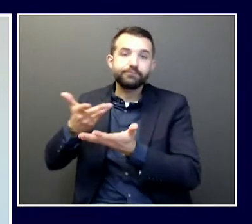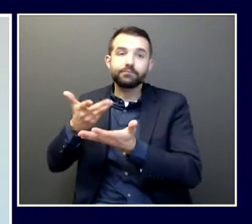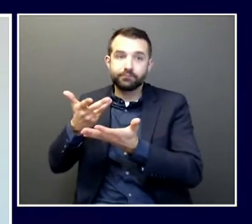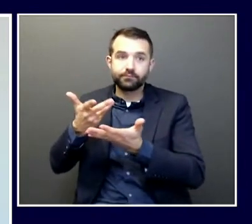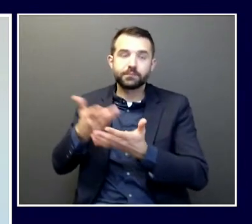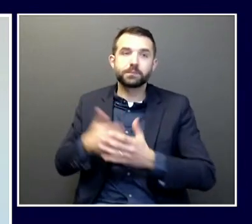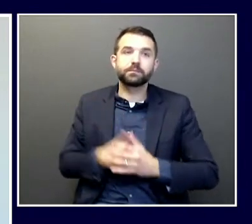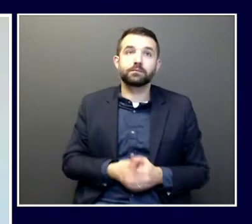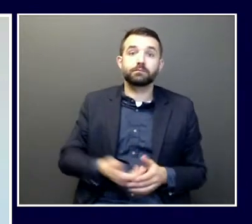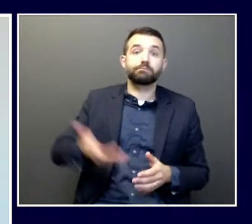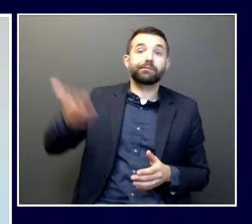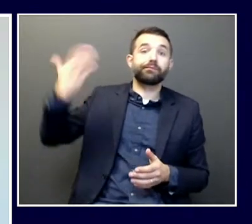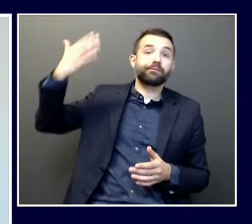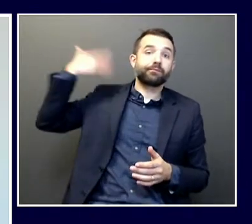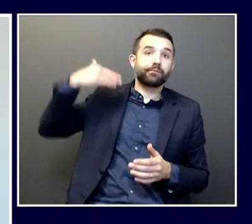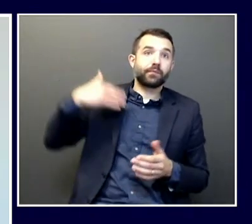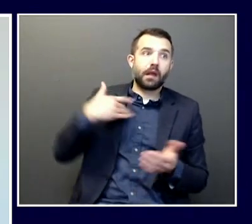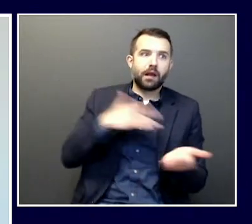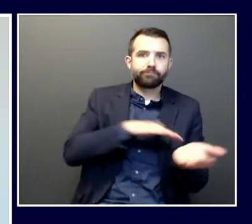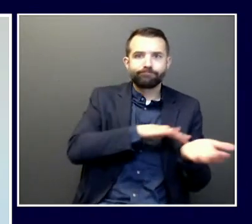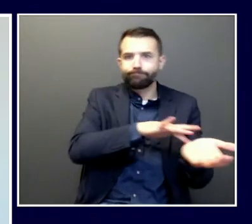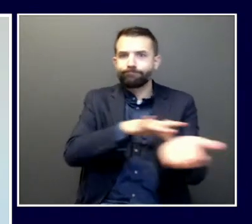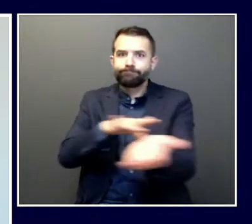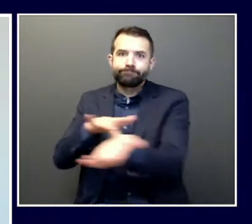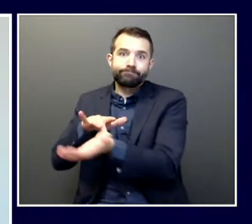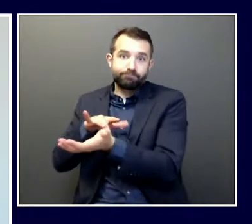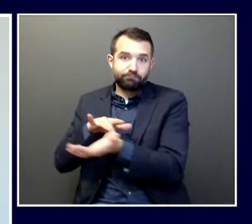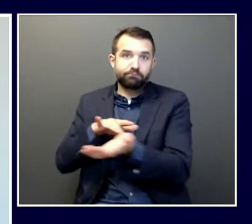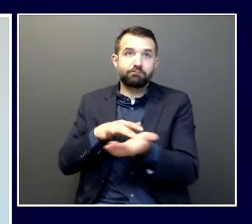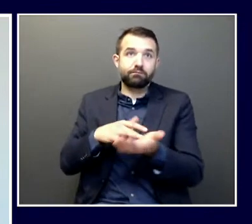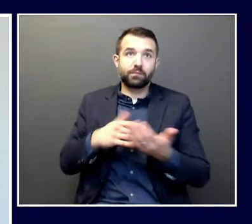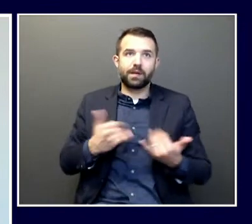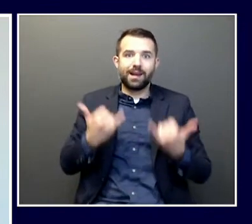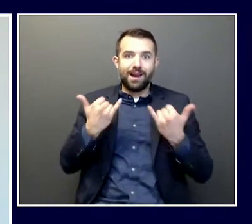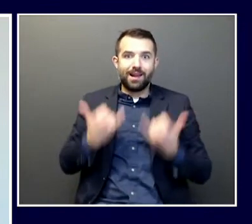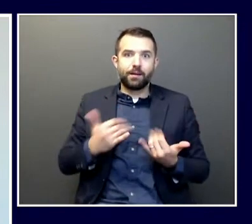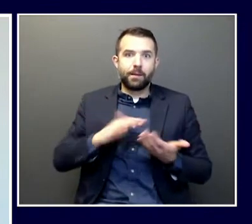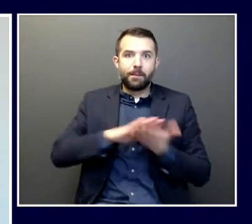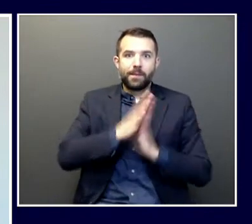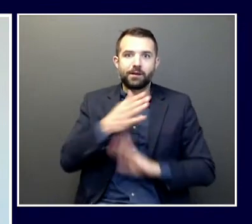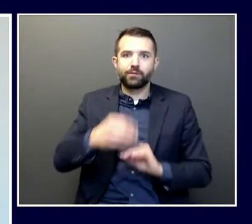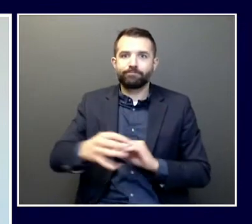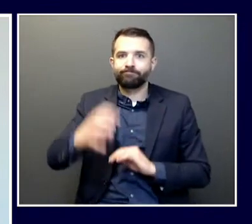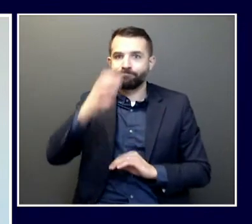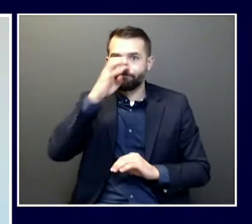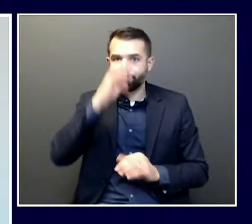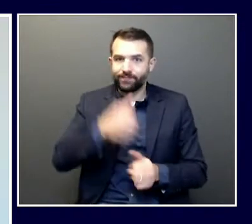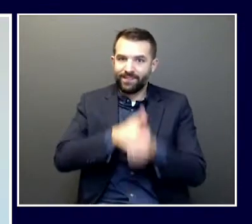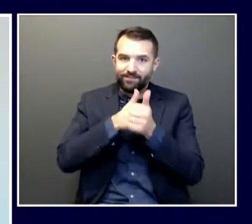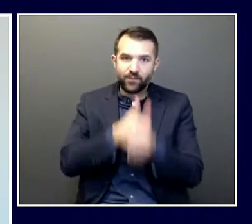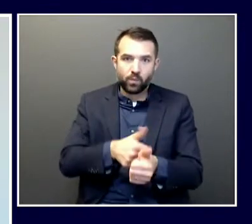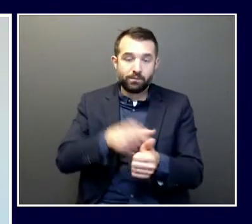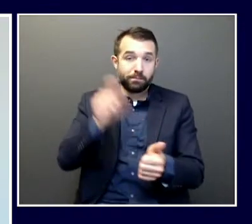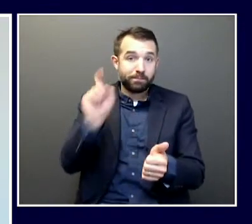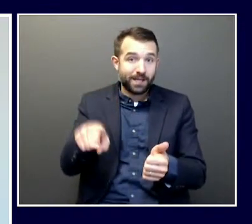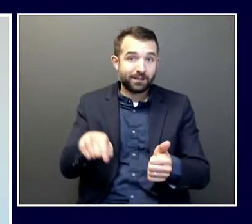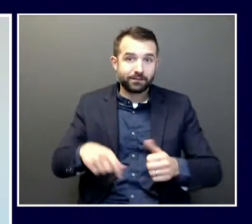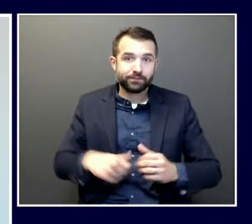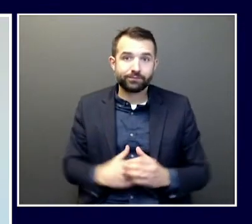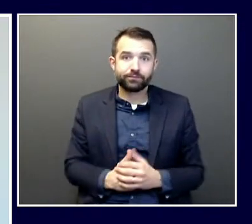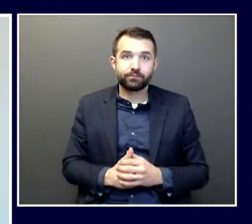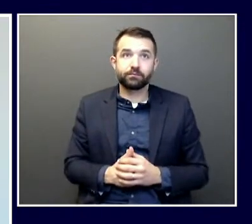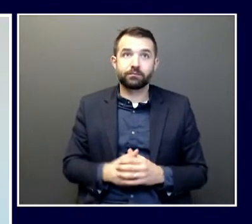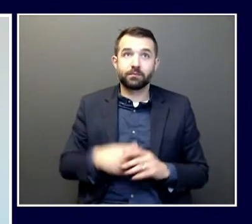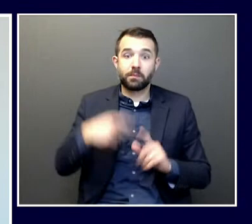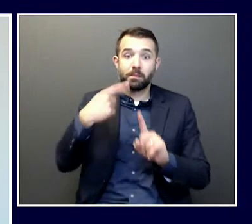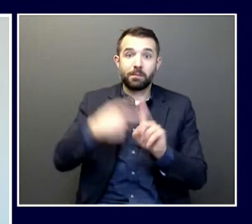mode, and by mid-December, there'll be an annual report that will be required of facilities subject to the rule, and that